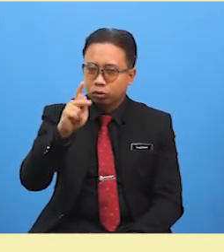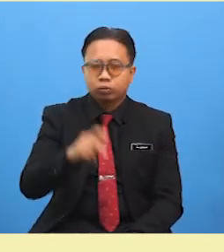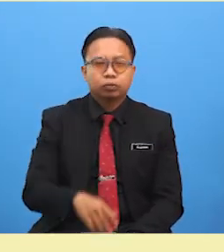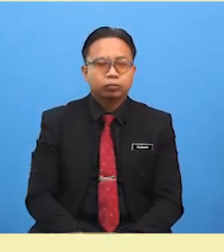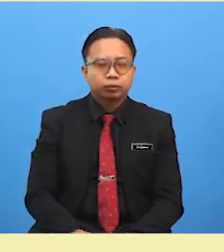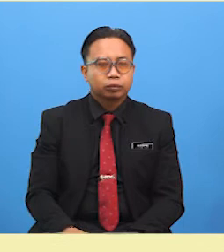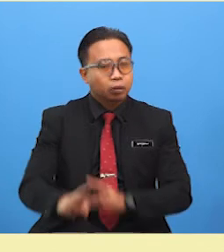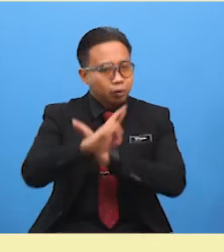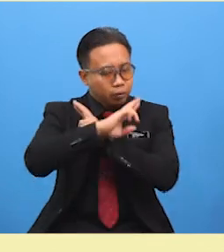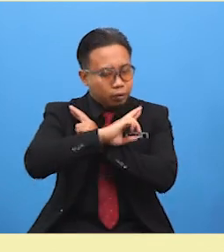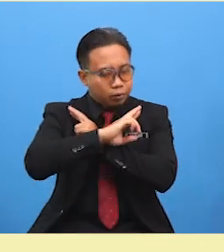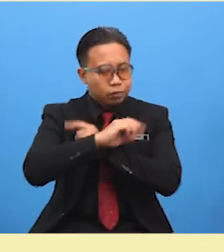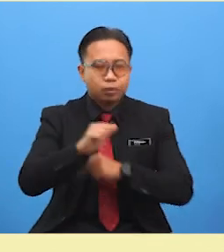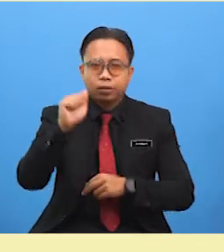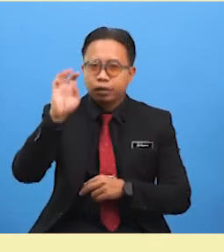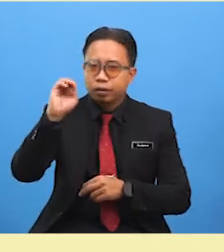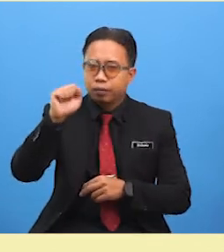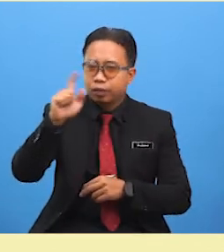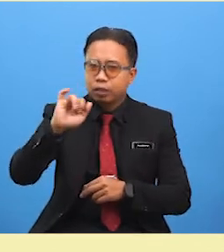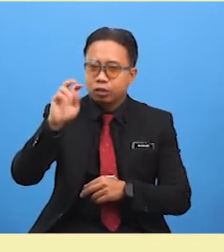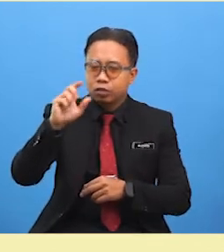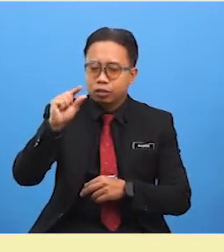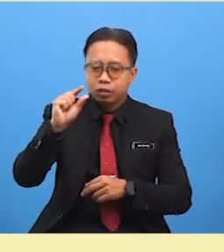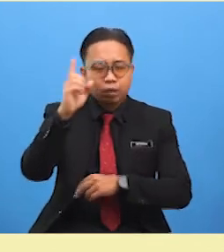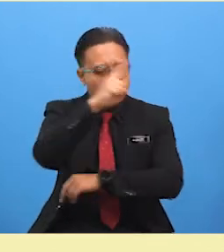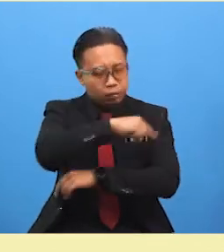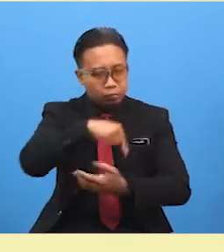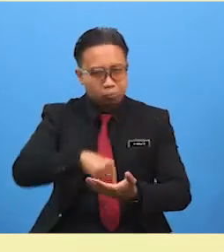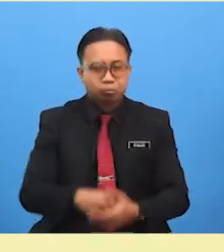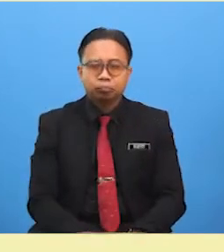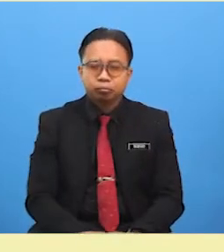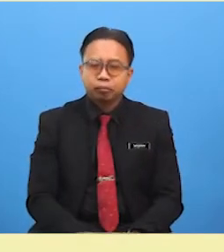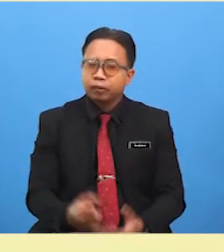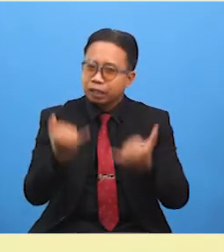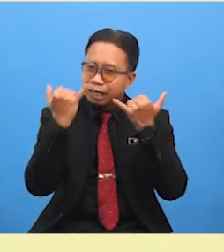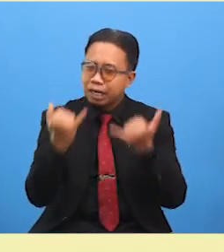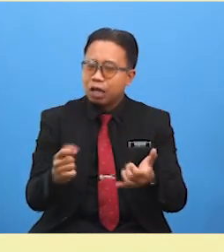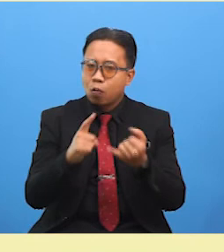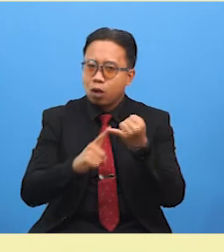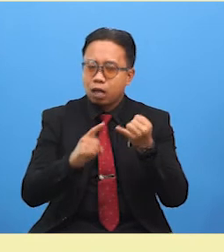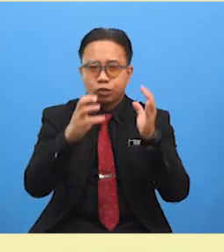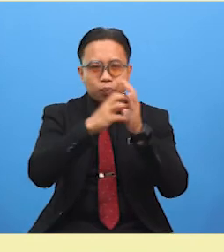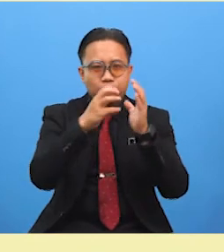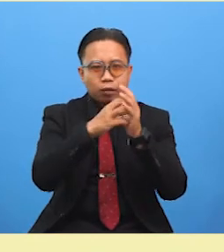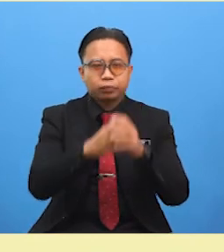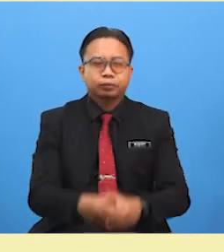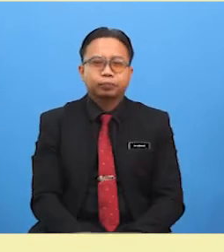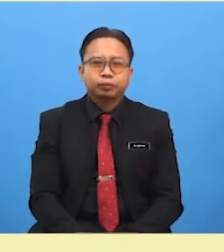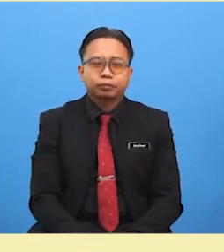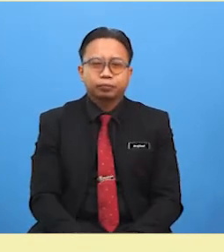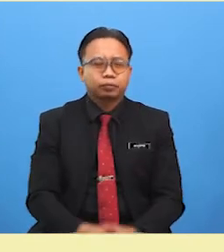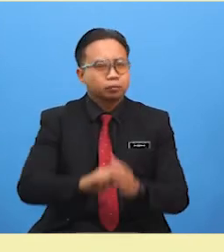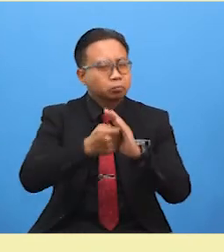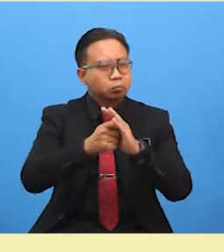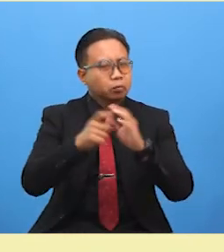graceful, and as amazing as it is today. So now comes the last paragraph. What